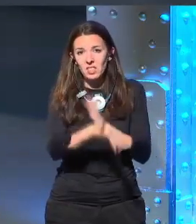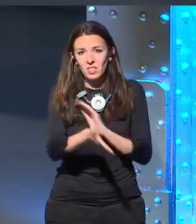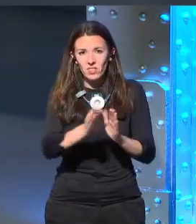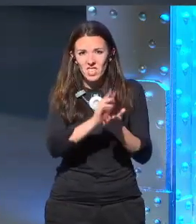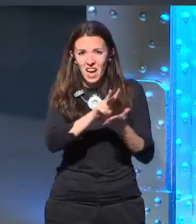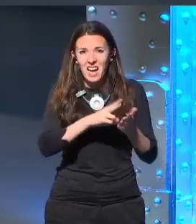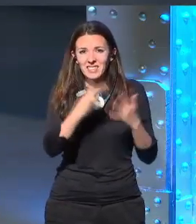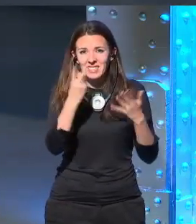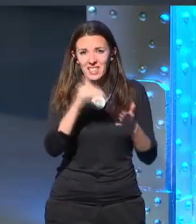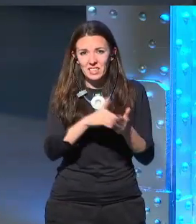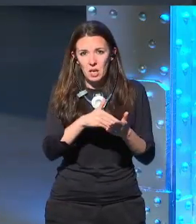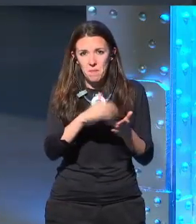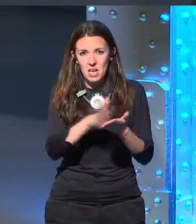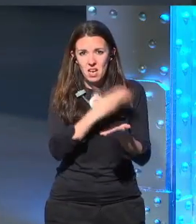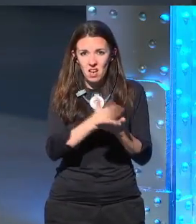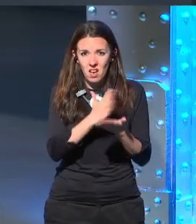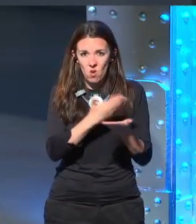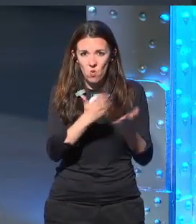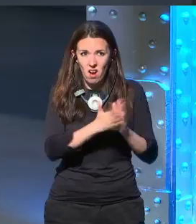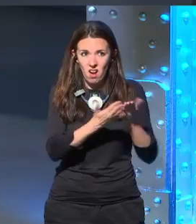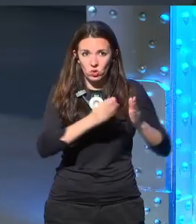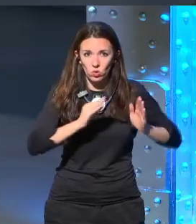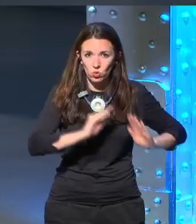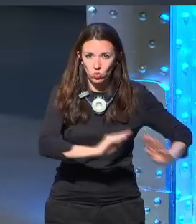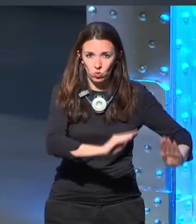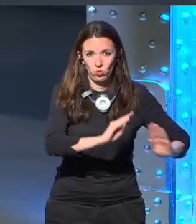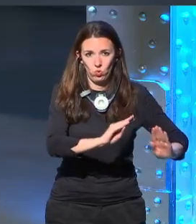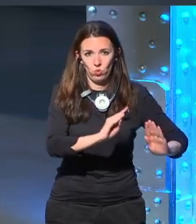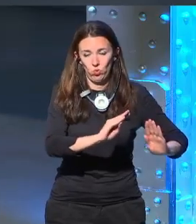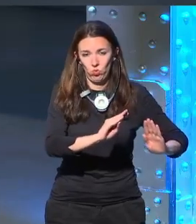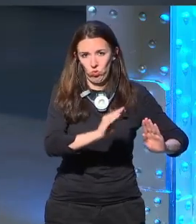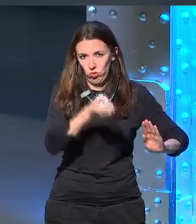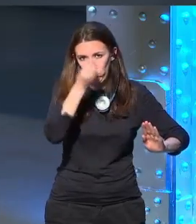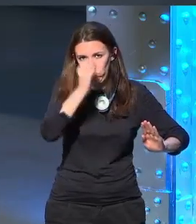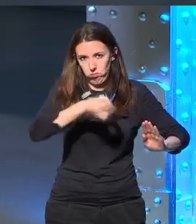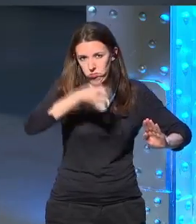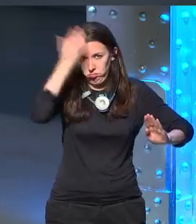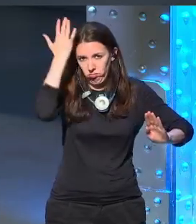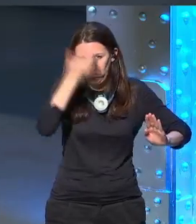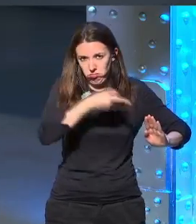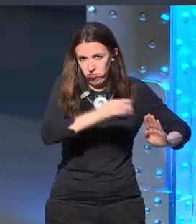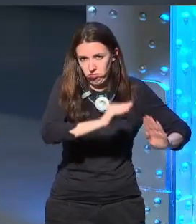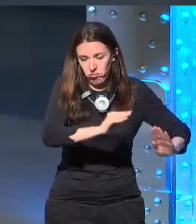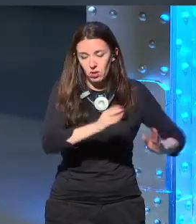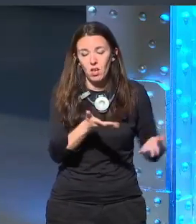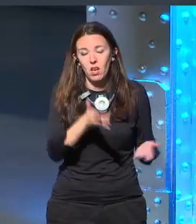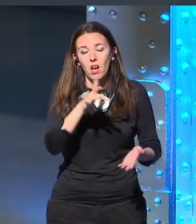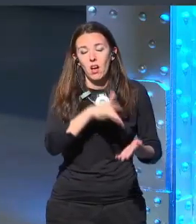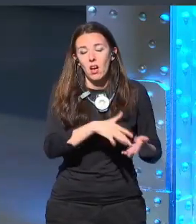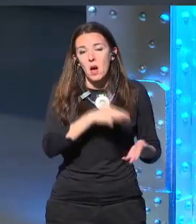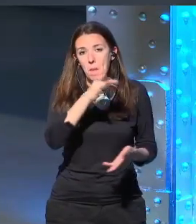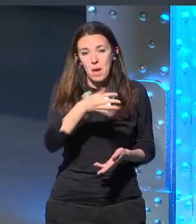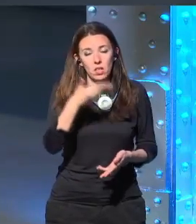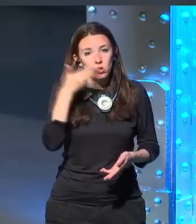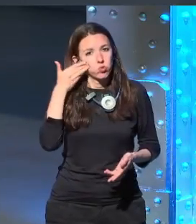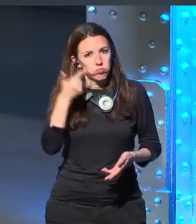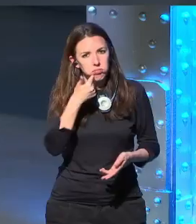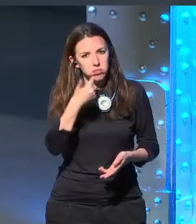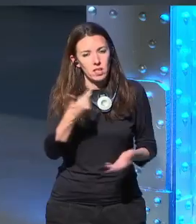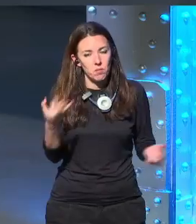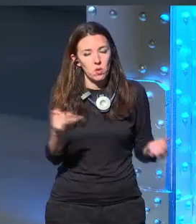direct sources. He's read over 7,000 pages of the Leonardo the Genius.